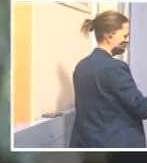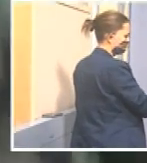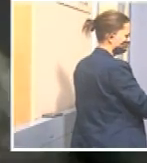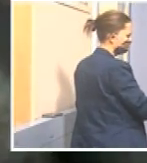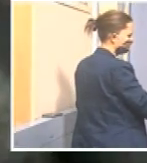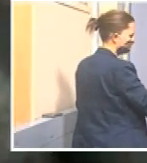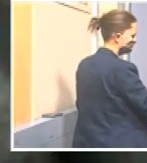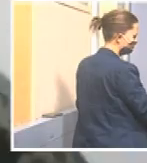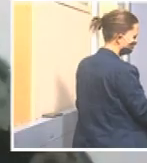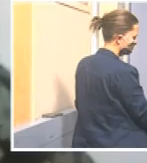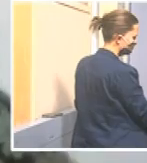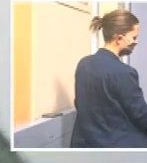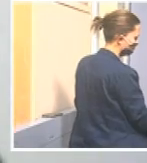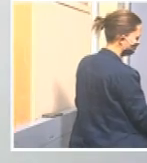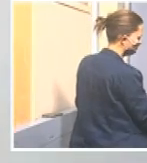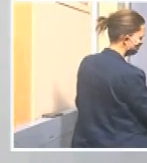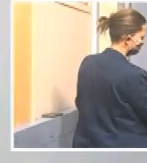to move.